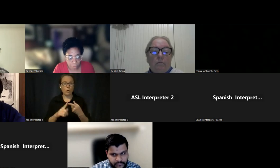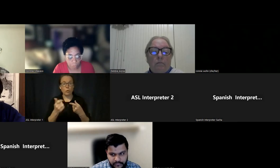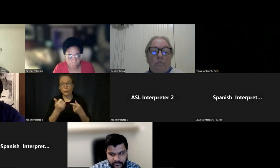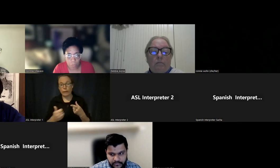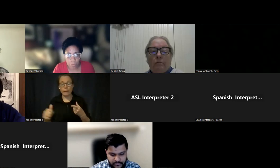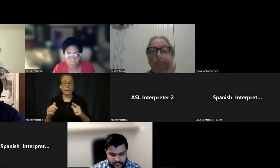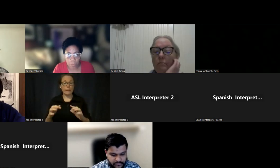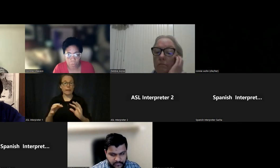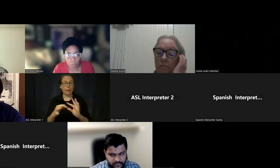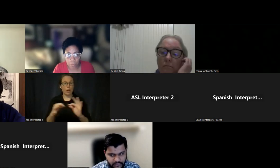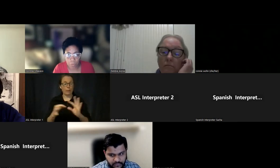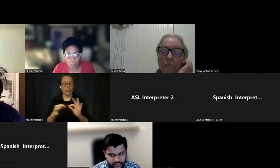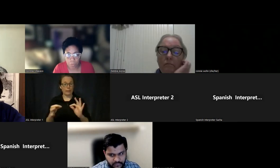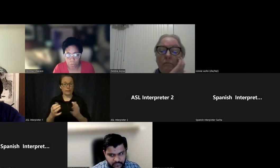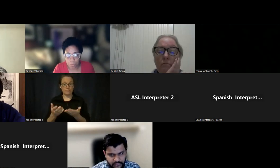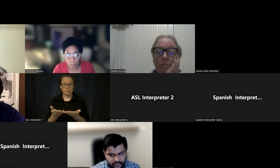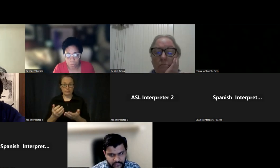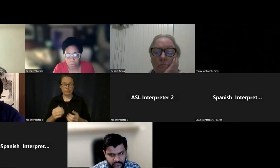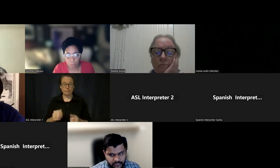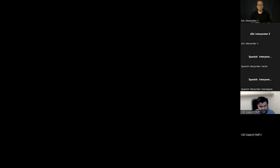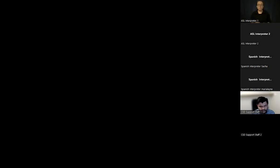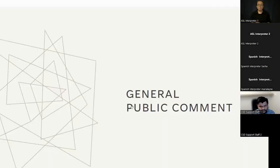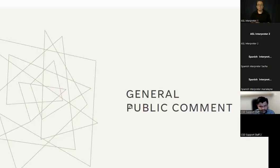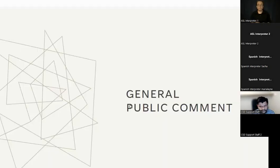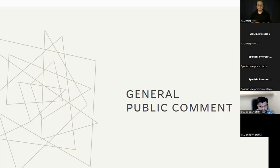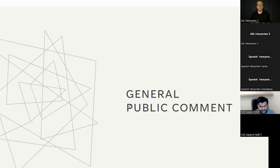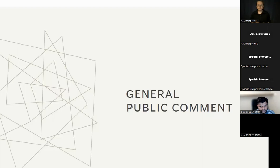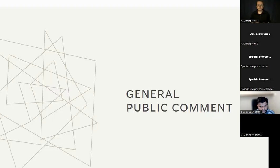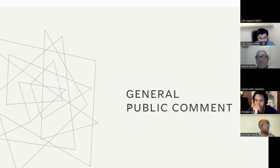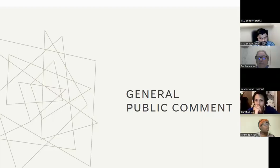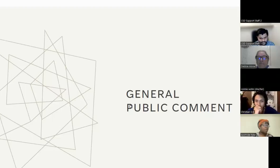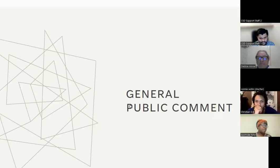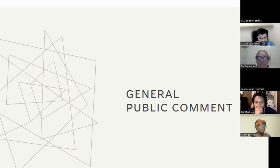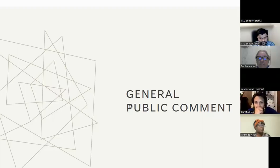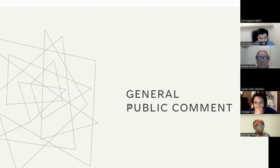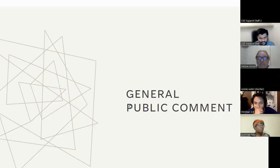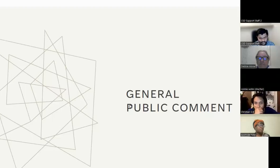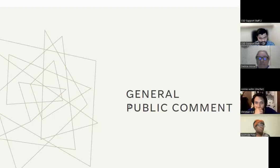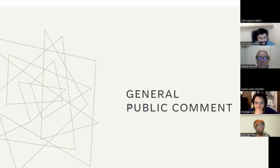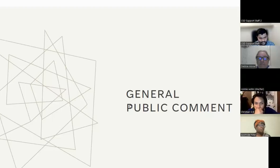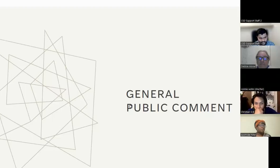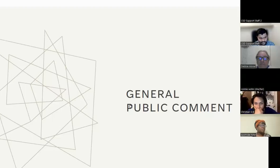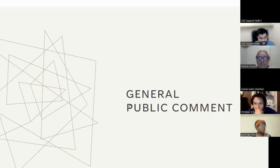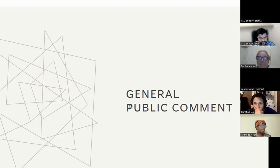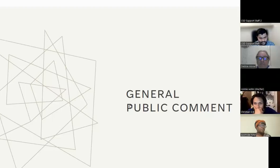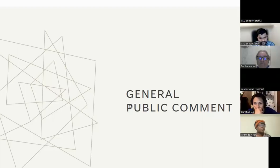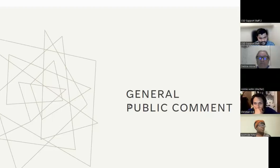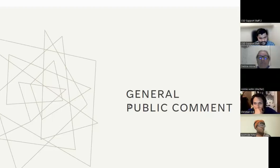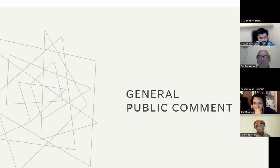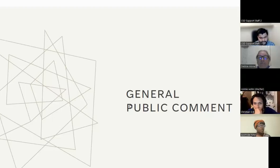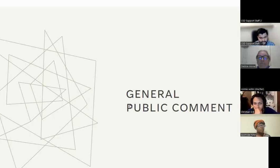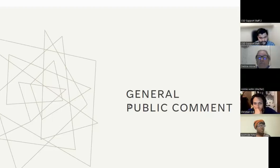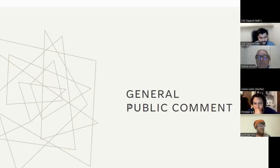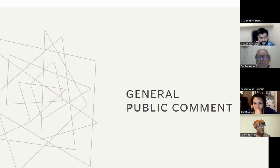time on the issues of the subcommittee is discussing, or if community members also have a